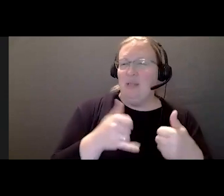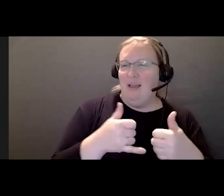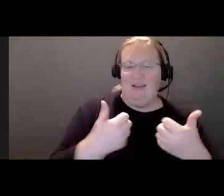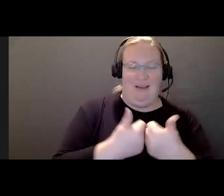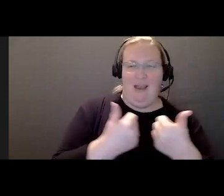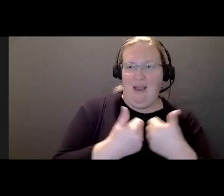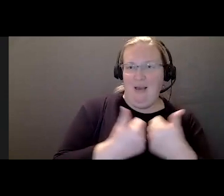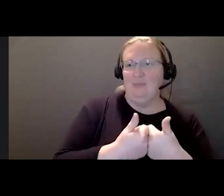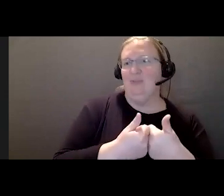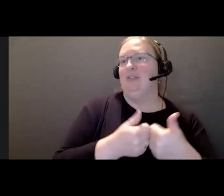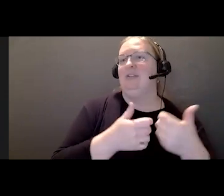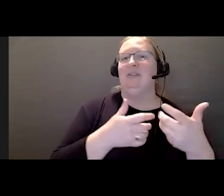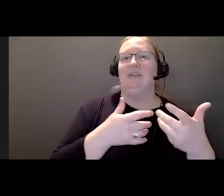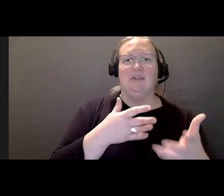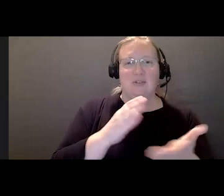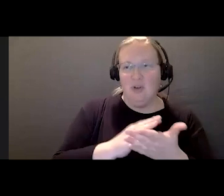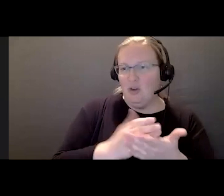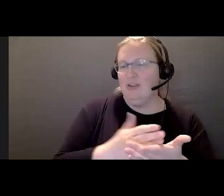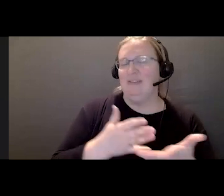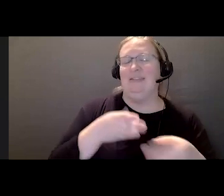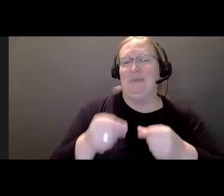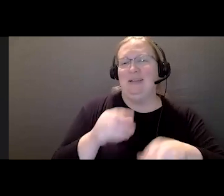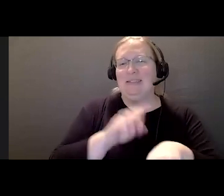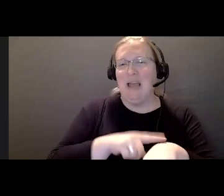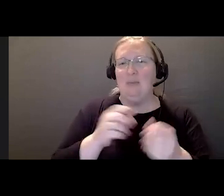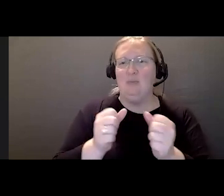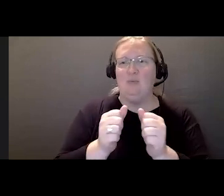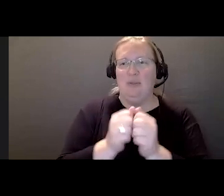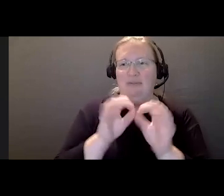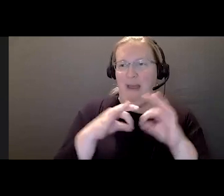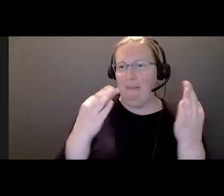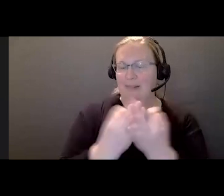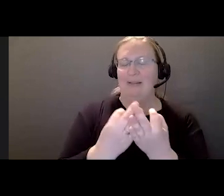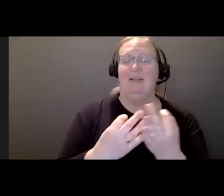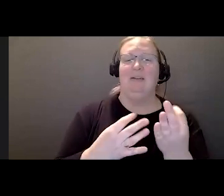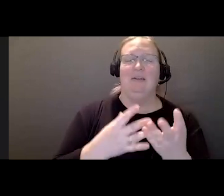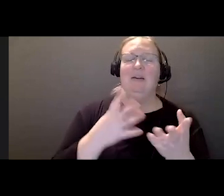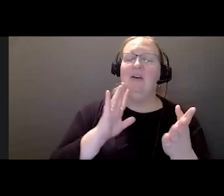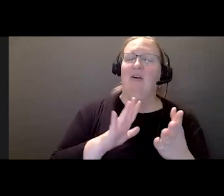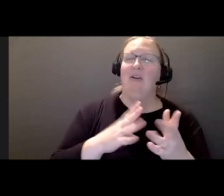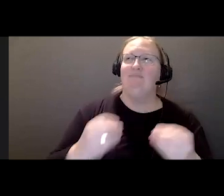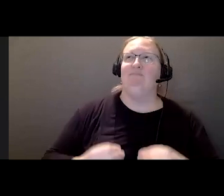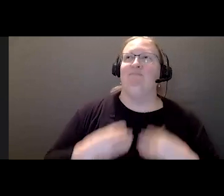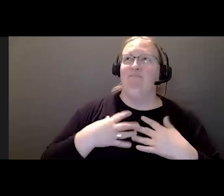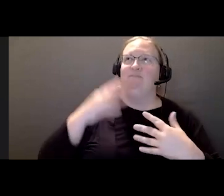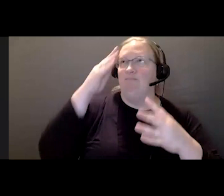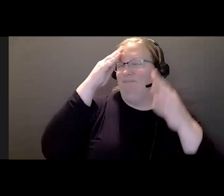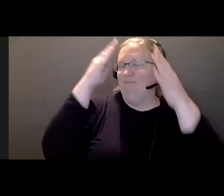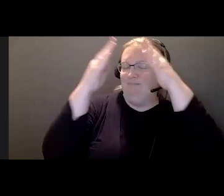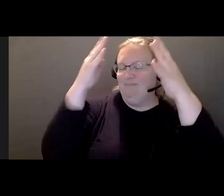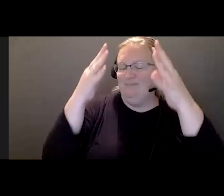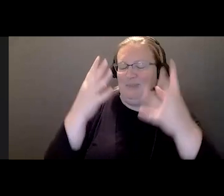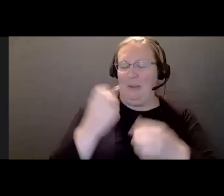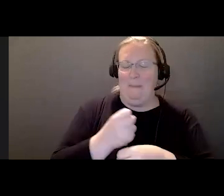The richness of these activities provides Sydney with inspiration and imagination to design and bake the culinary delights at